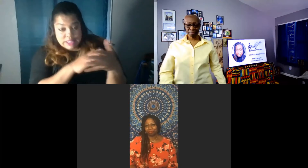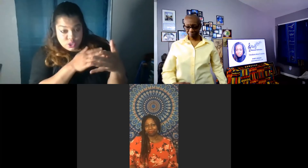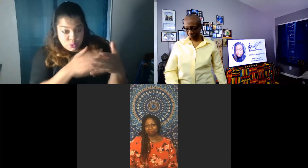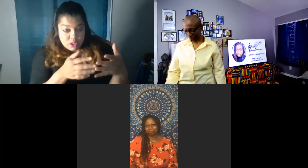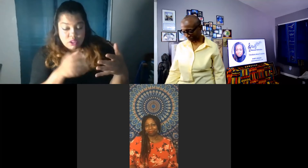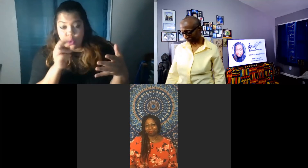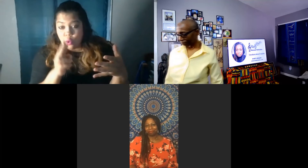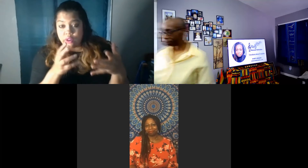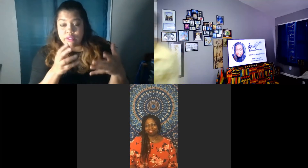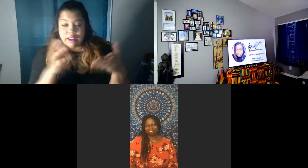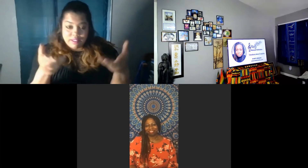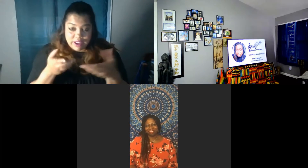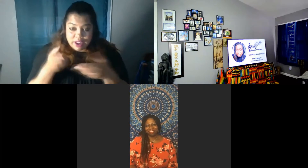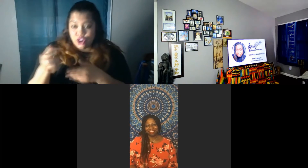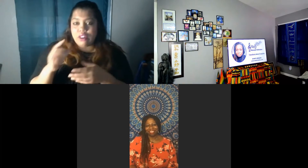amachandra.com.